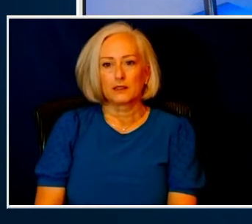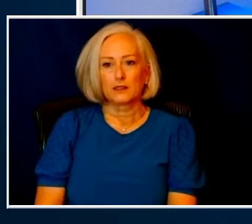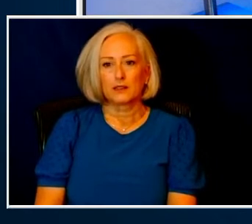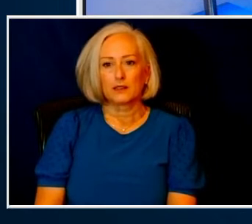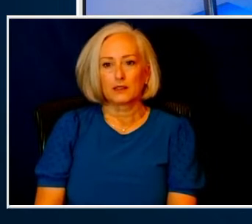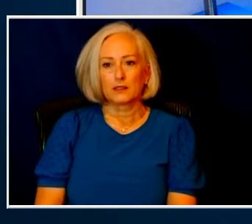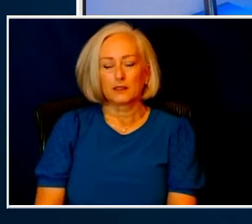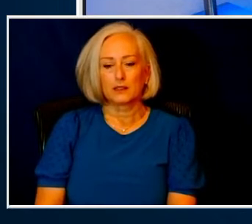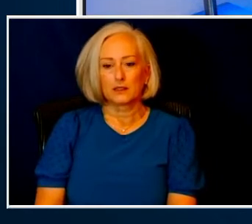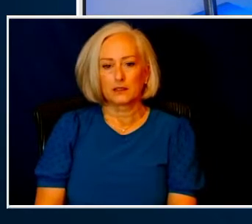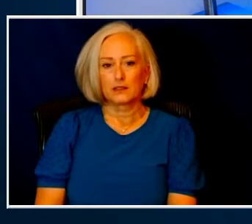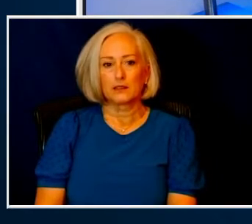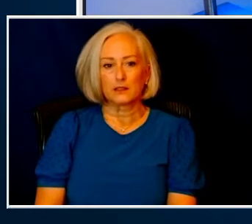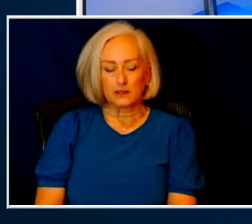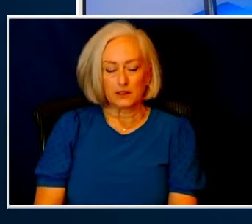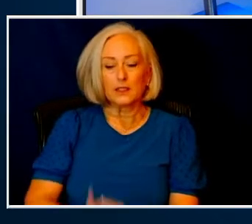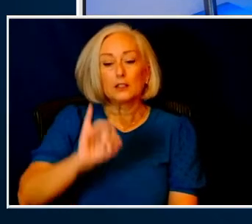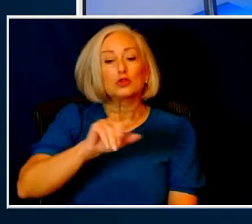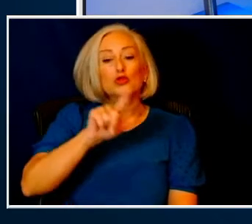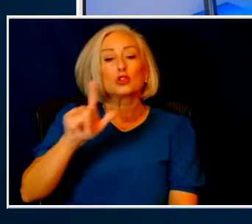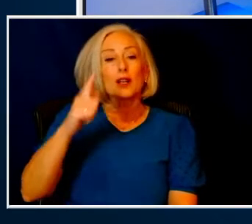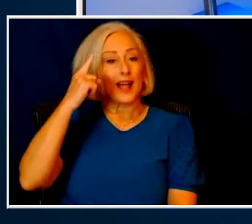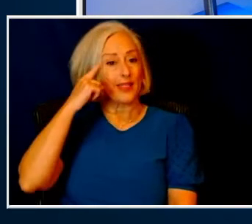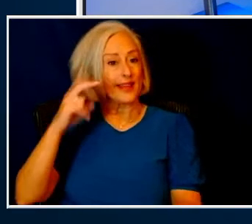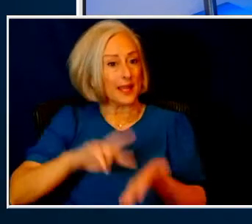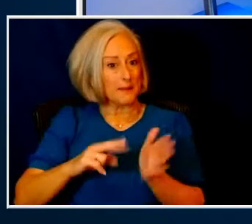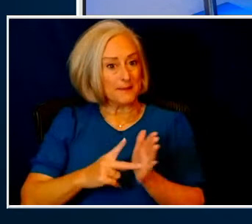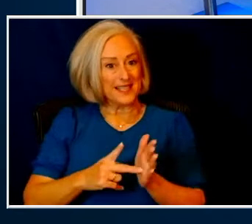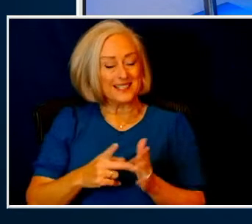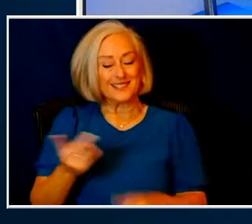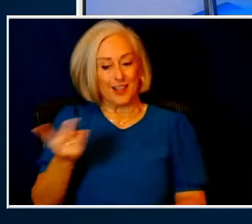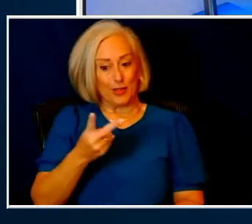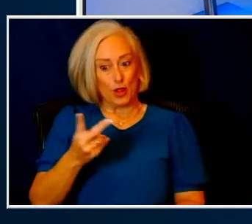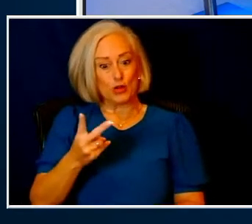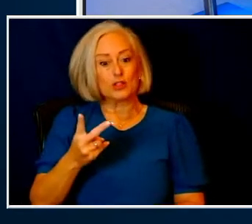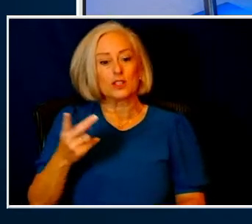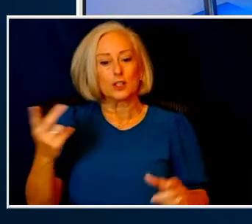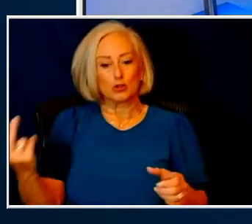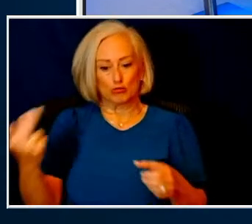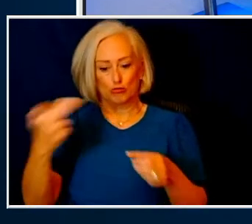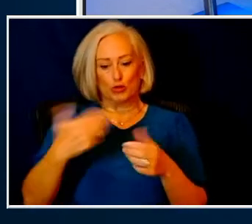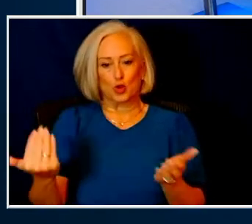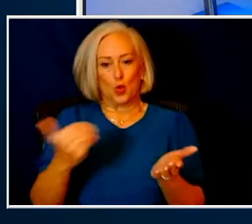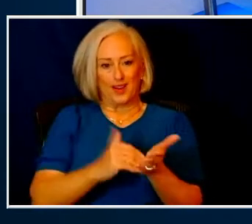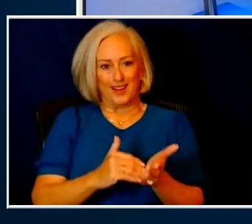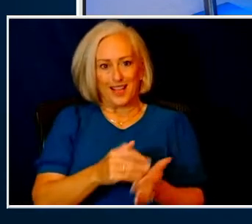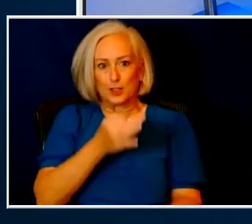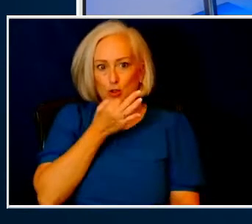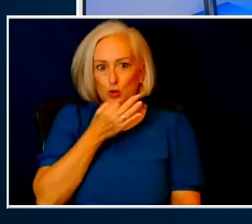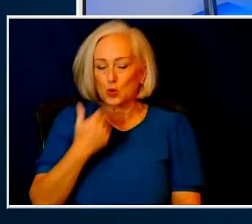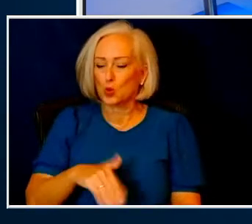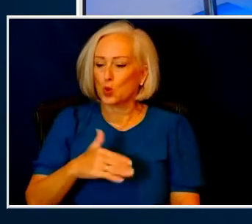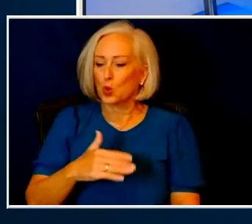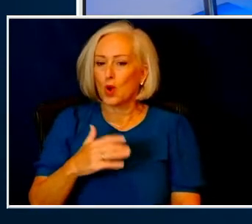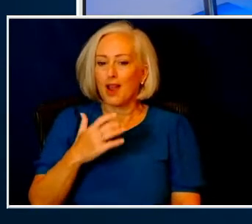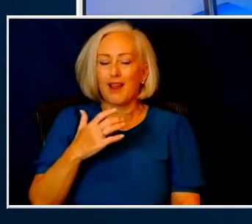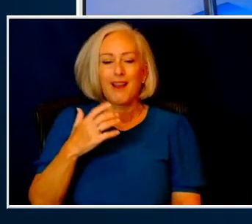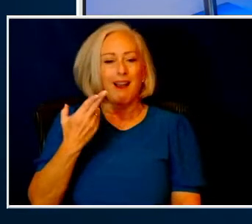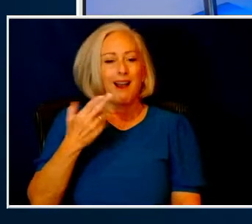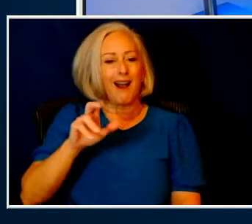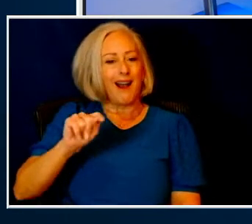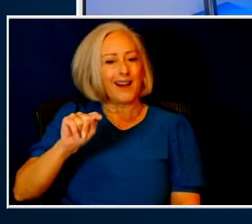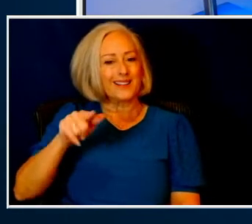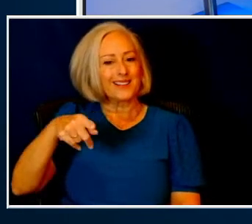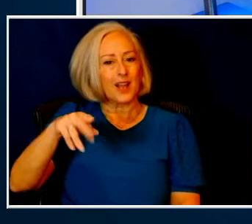answer. Well, Jill, I think what it means is we need to bring these guys back soon. Yeah, one This is final hot. question as we go Please. out. Everybody wants to